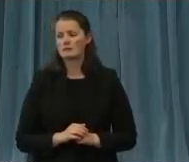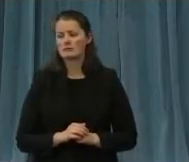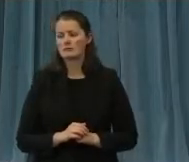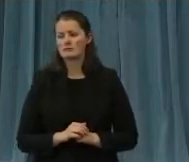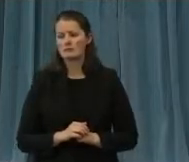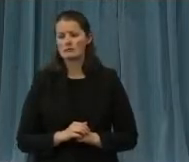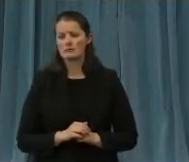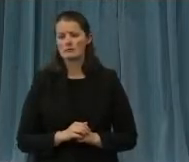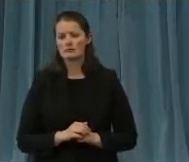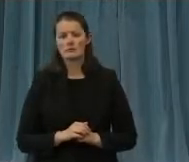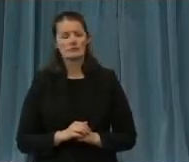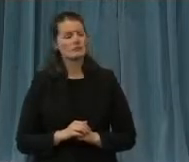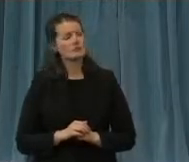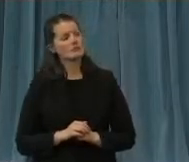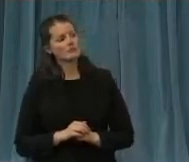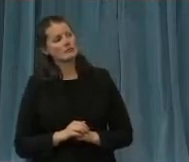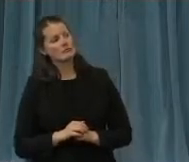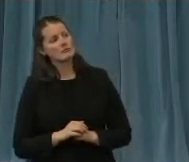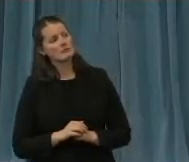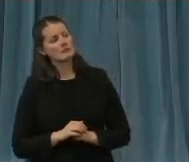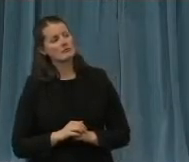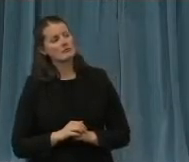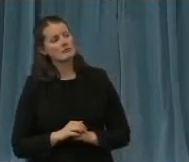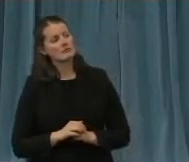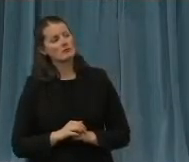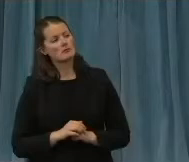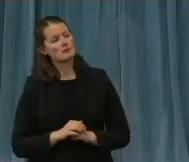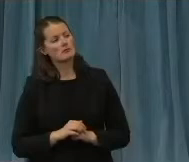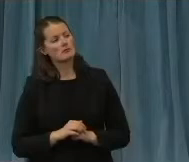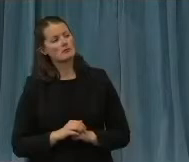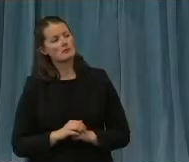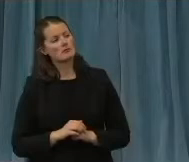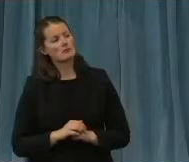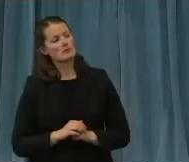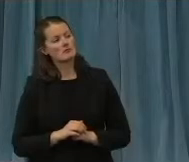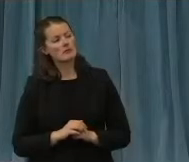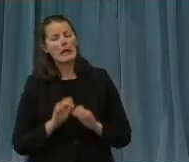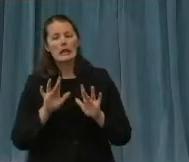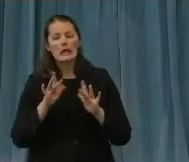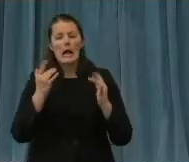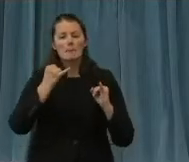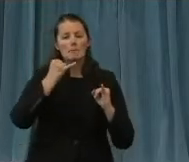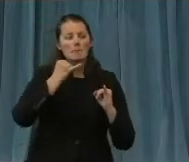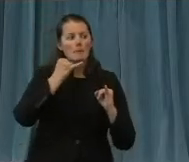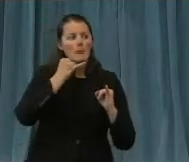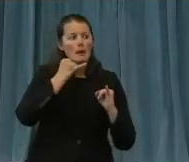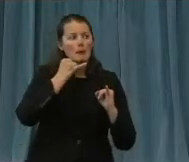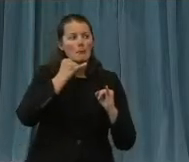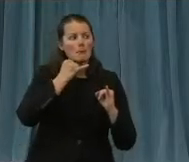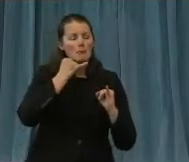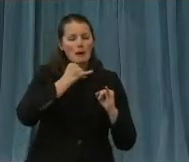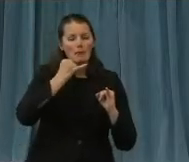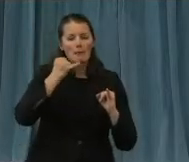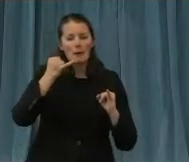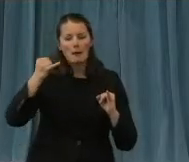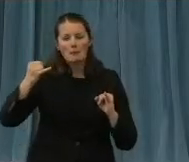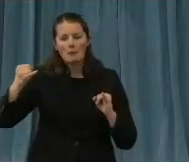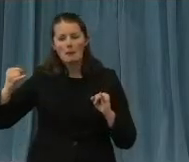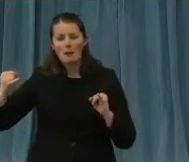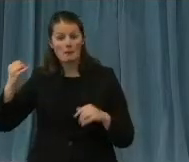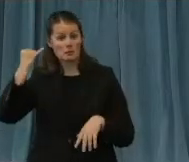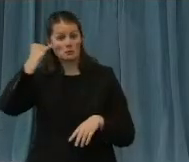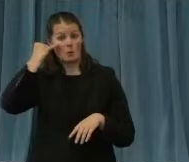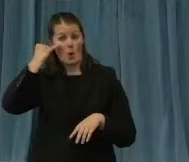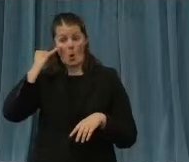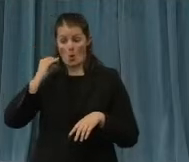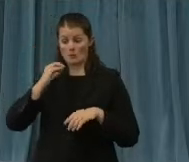light dotted line is under the current assumptions being maintained. So the current mitigation being